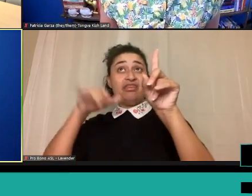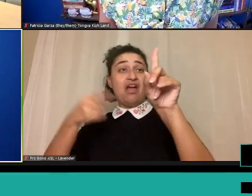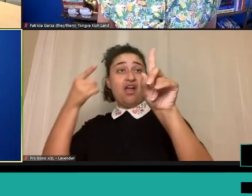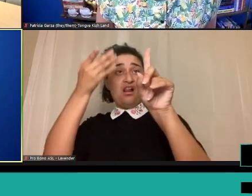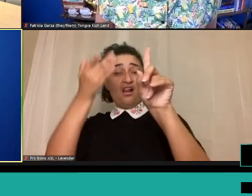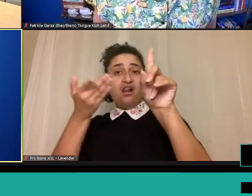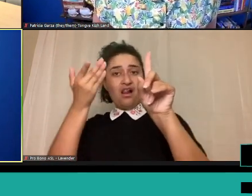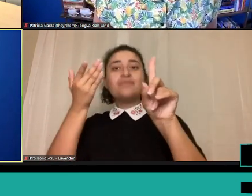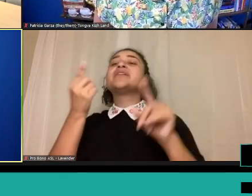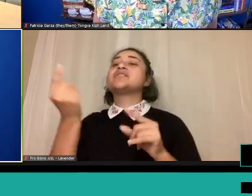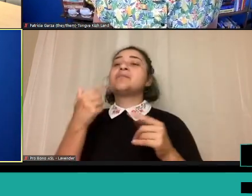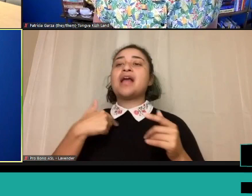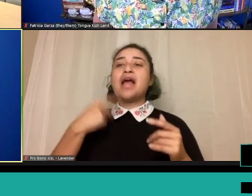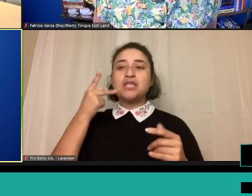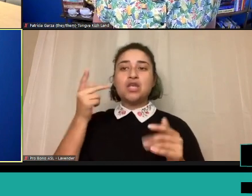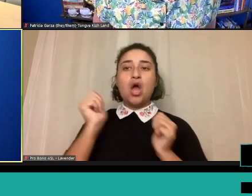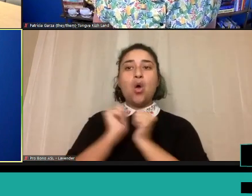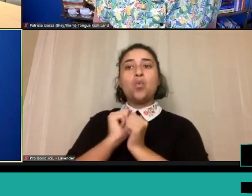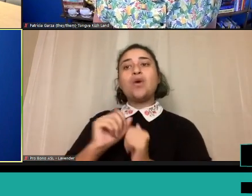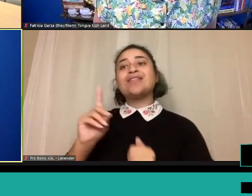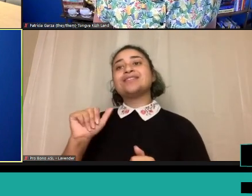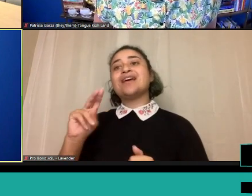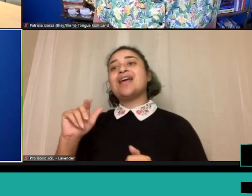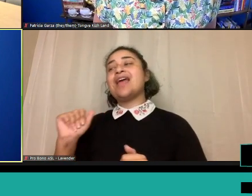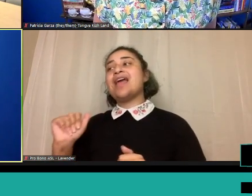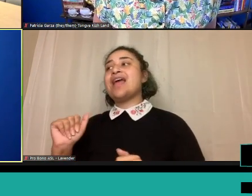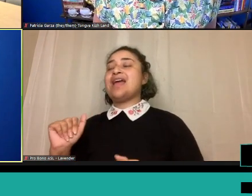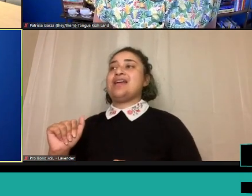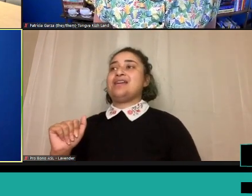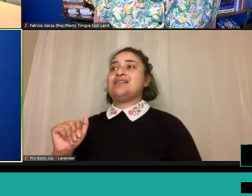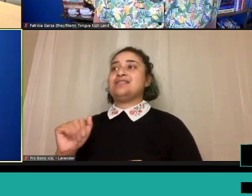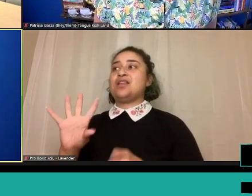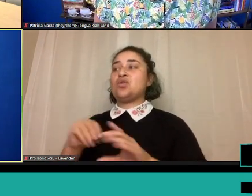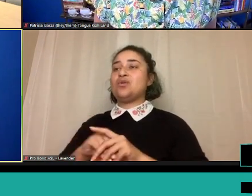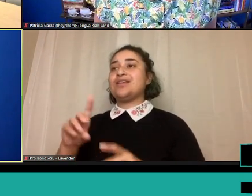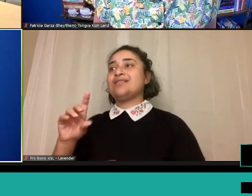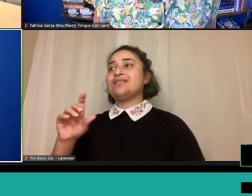with Diane and with the Latino Theater Company,